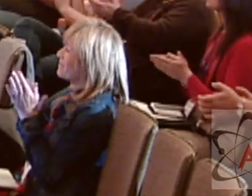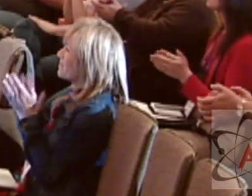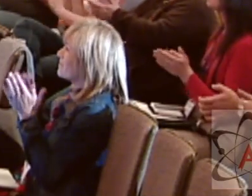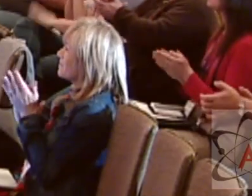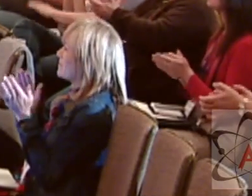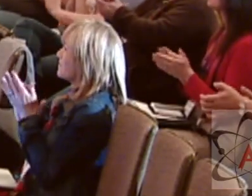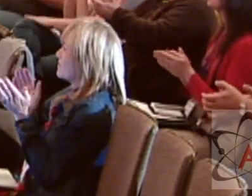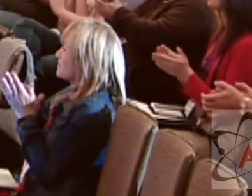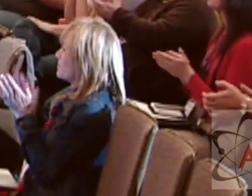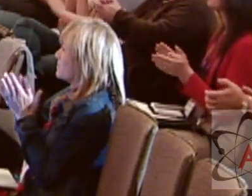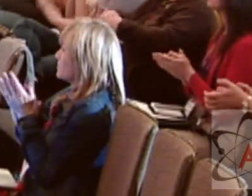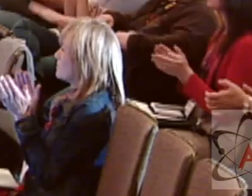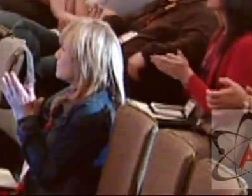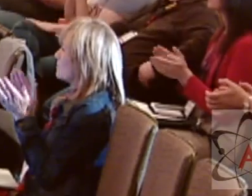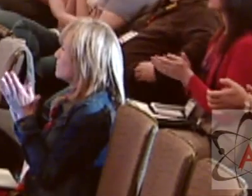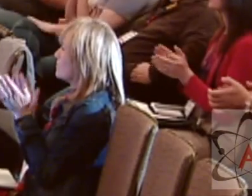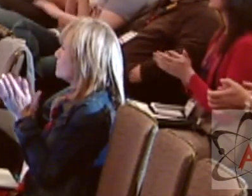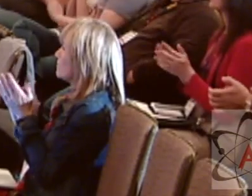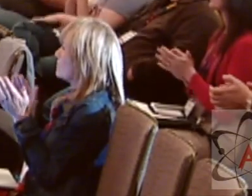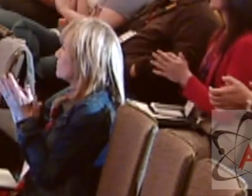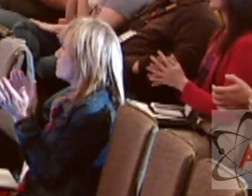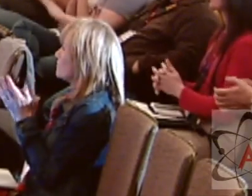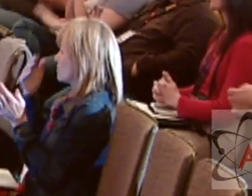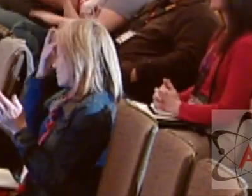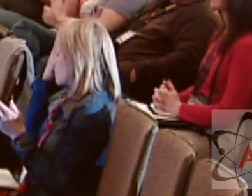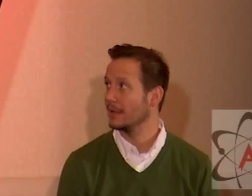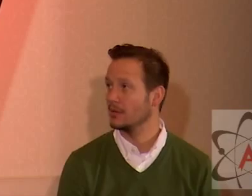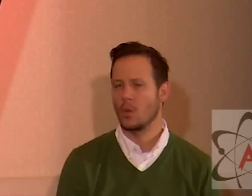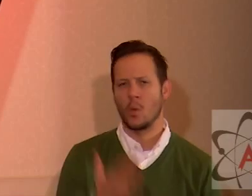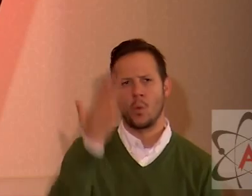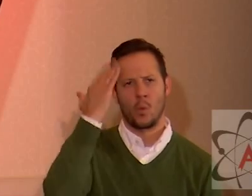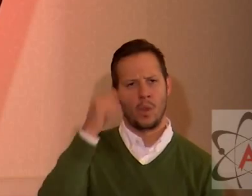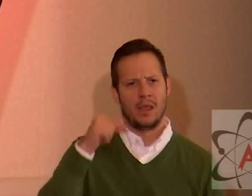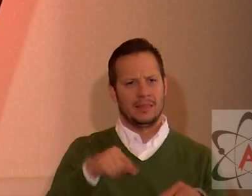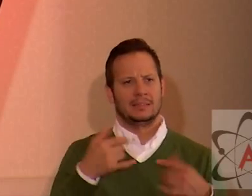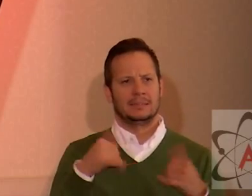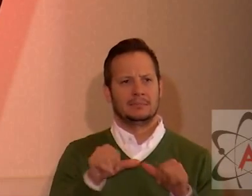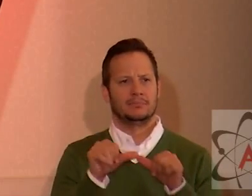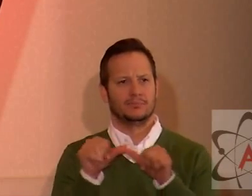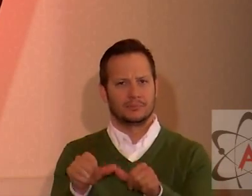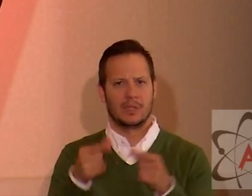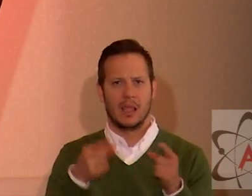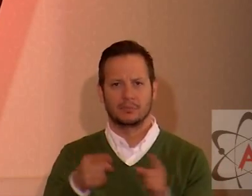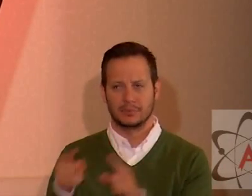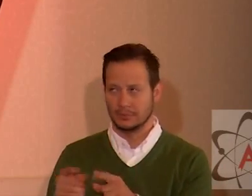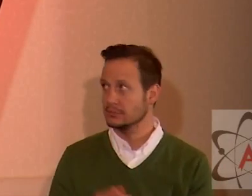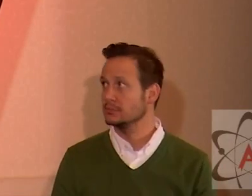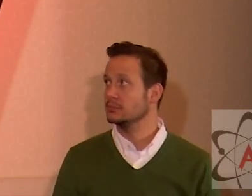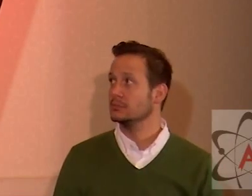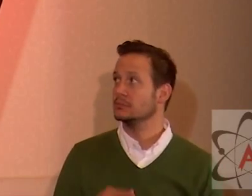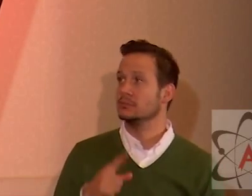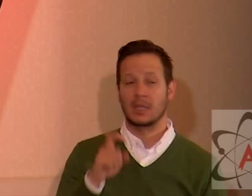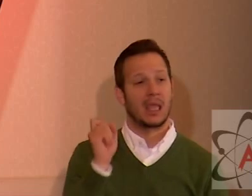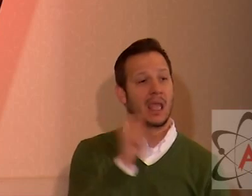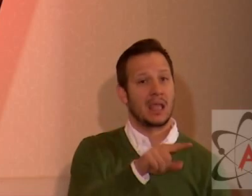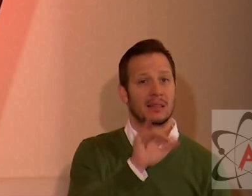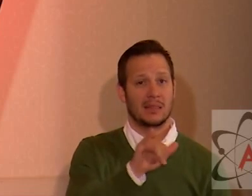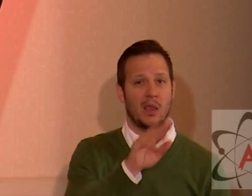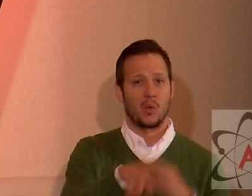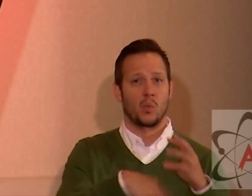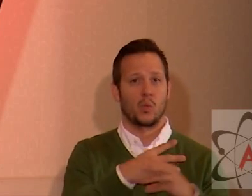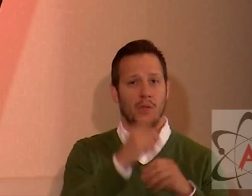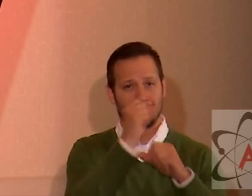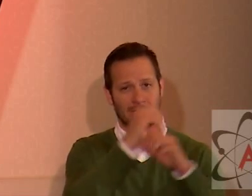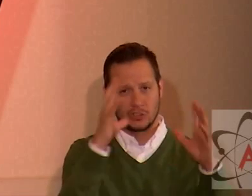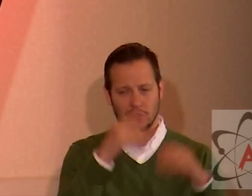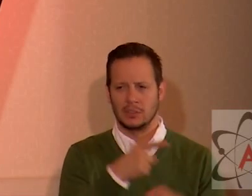continue? Well, why does this continue? You write a letter to the president and ask him why this continues. He says, "Well, we're